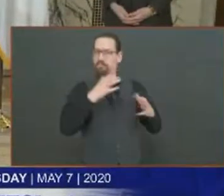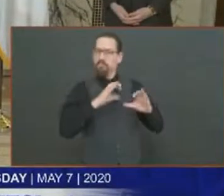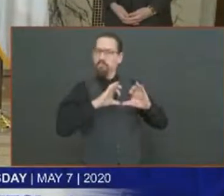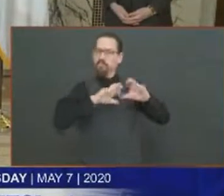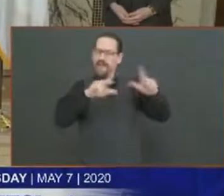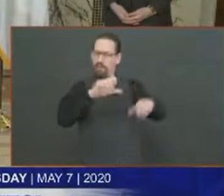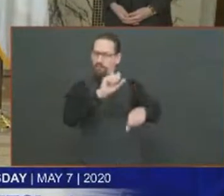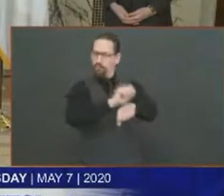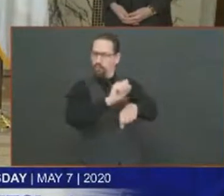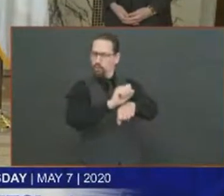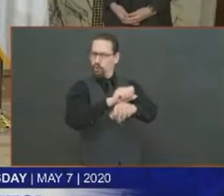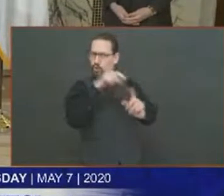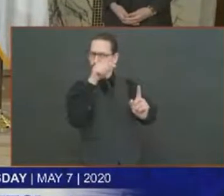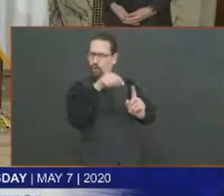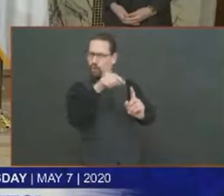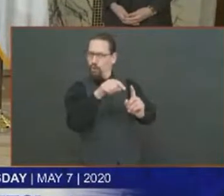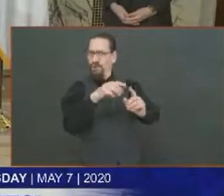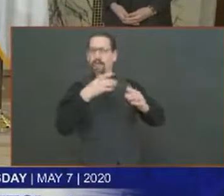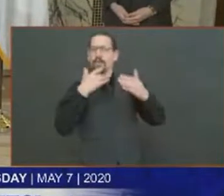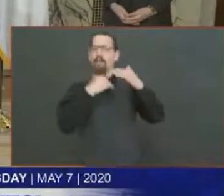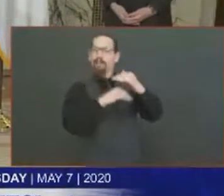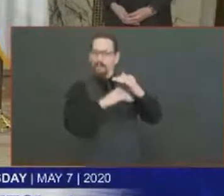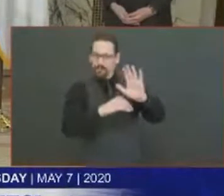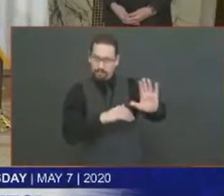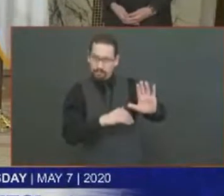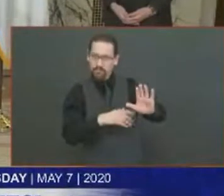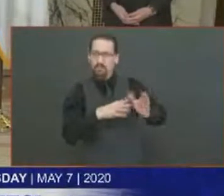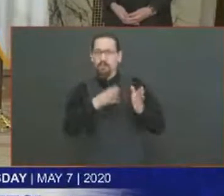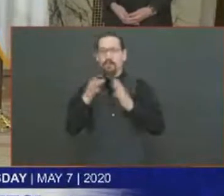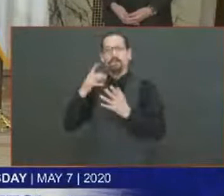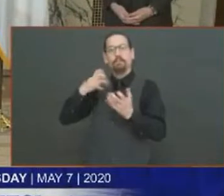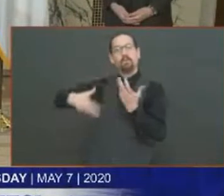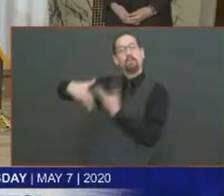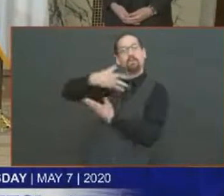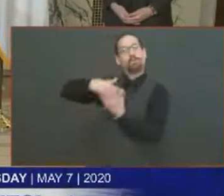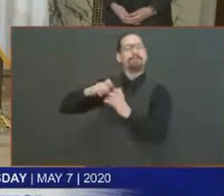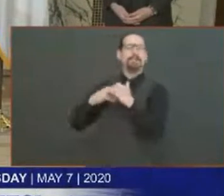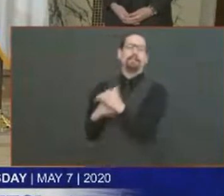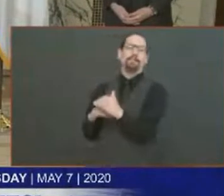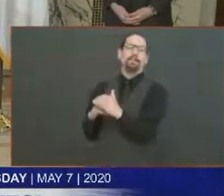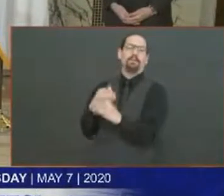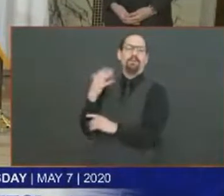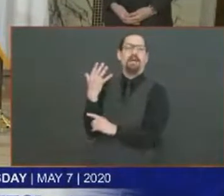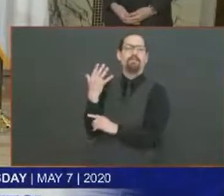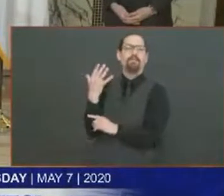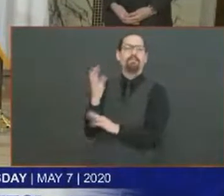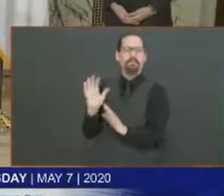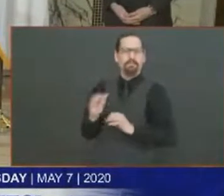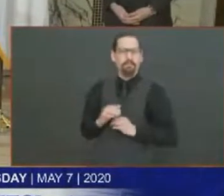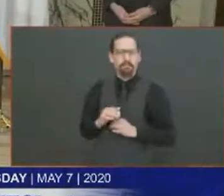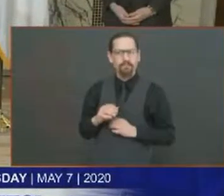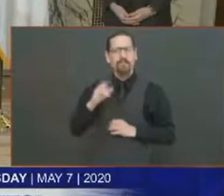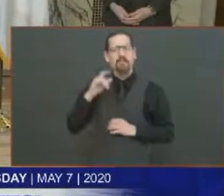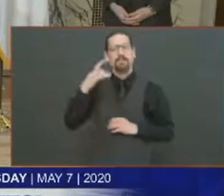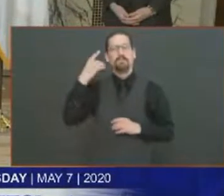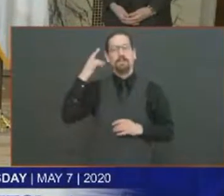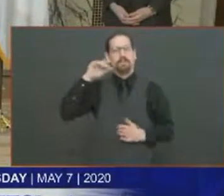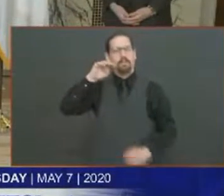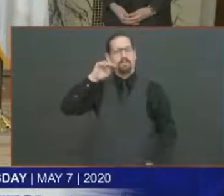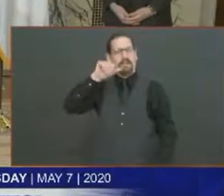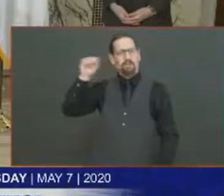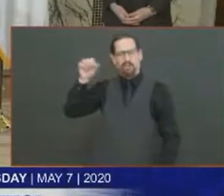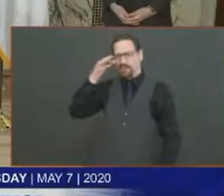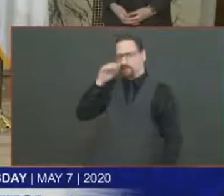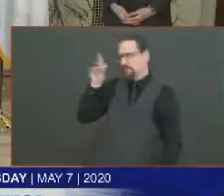small. 2, we're ahead now of Massachusetts and Connecticut. They both still have stay-at-home orders in